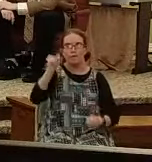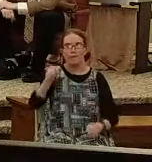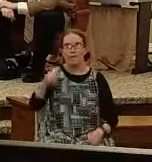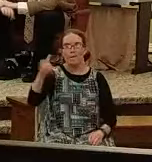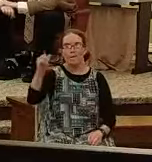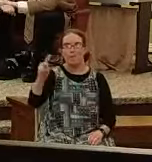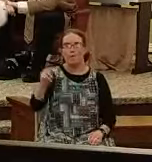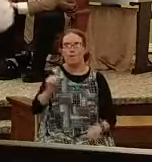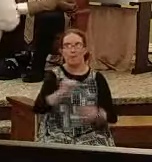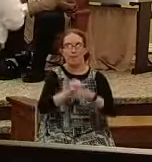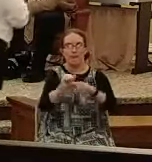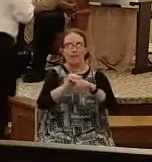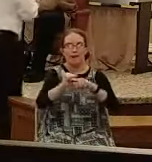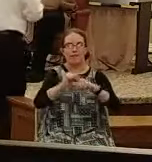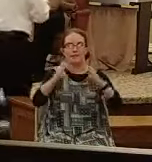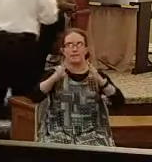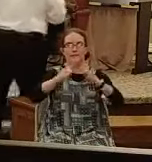the training camp.